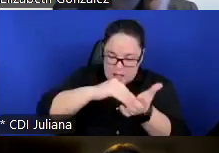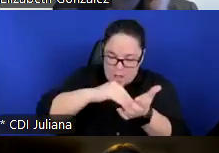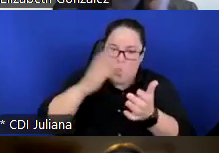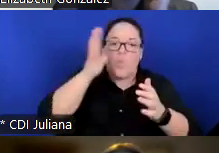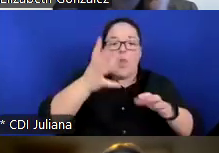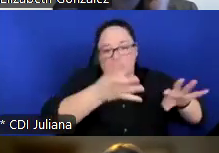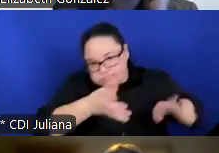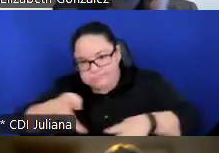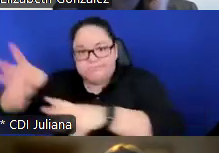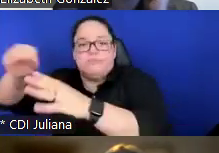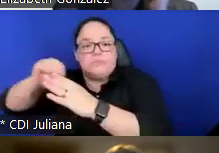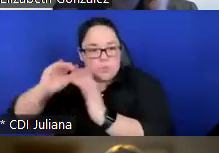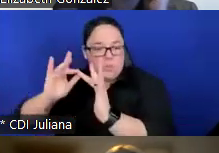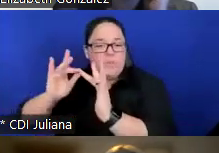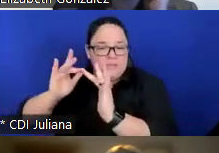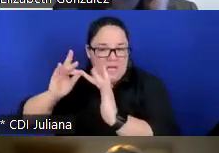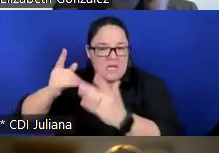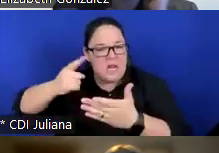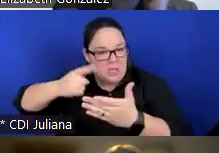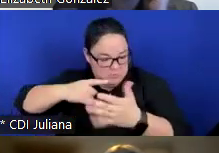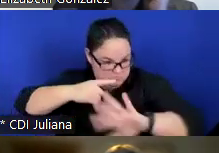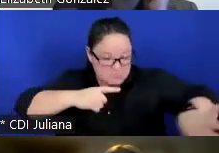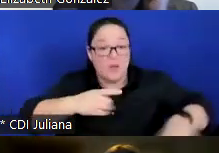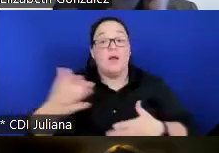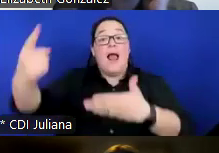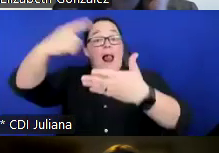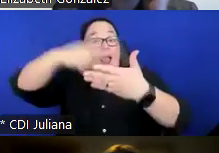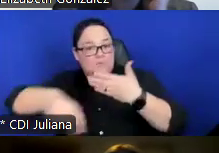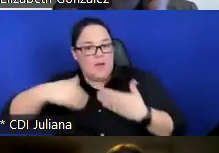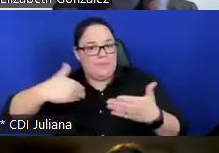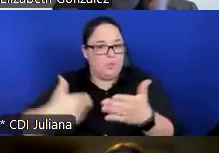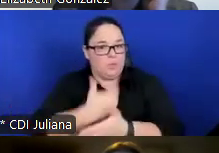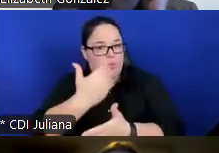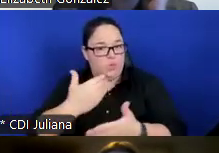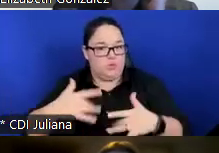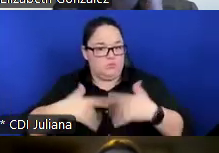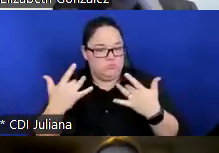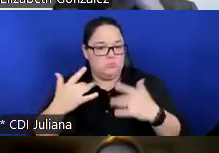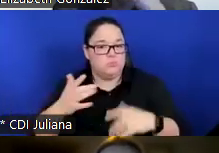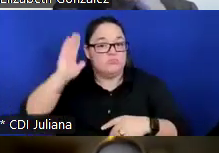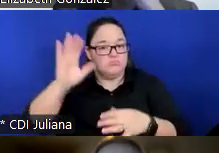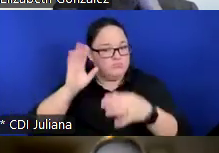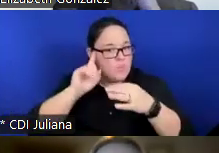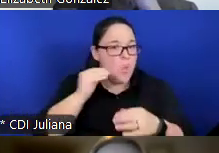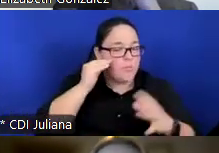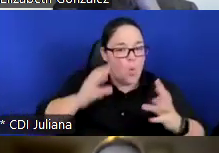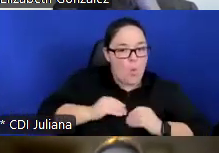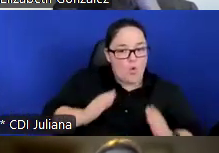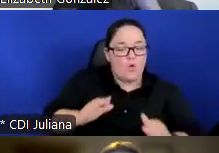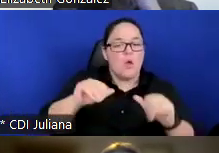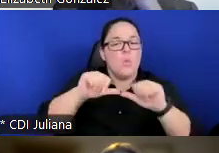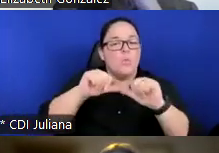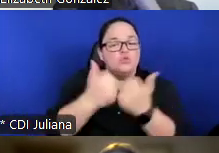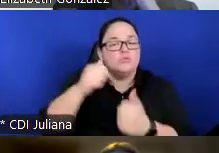have a presentation about homeowners associations and how tenants in those